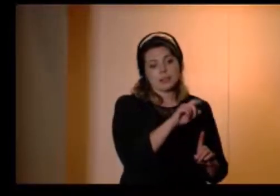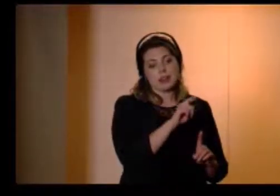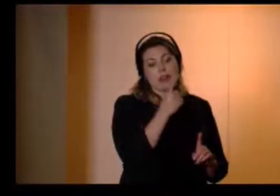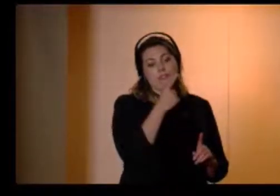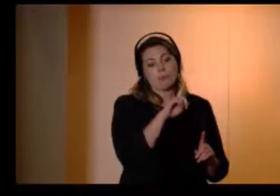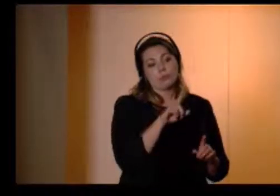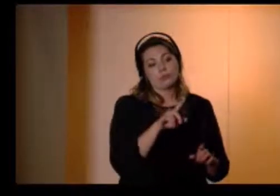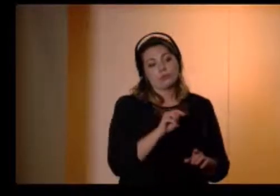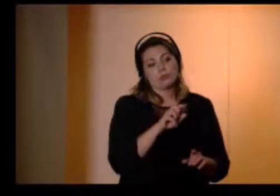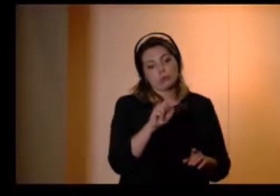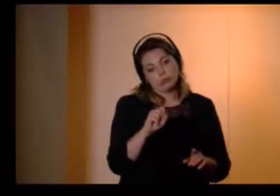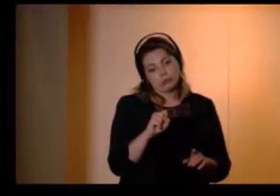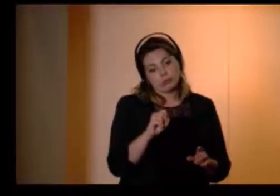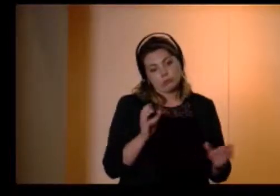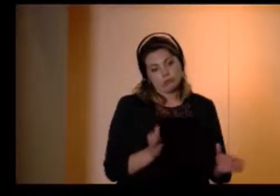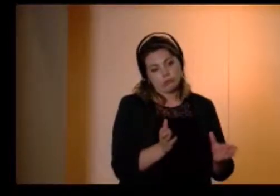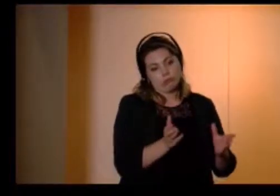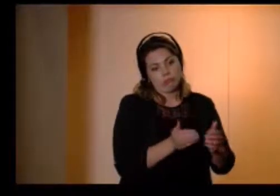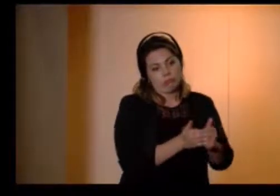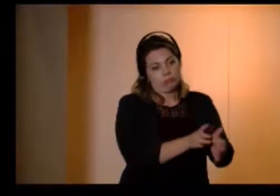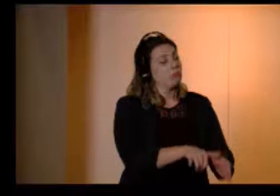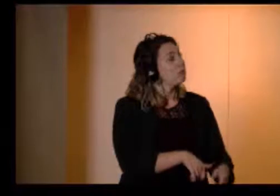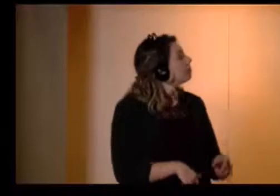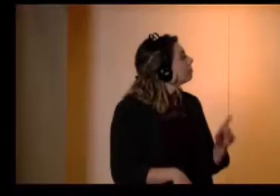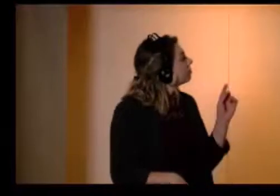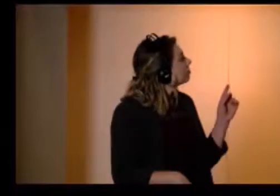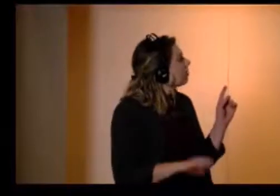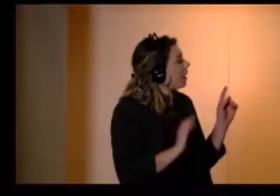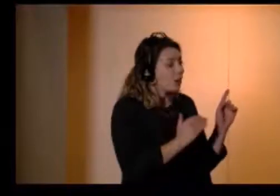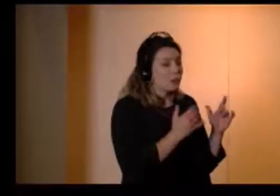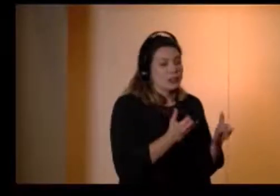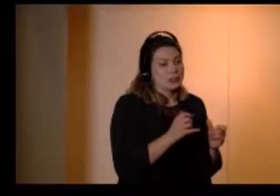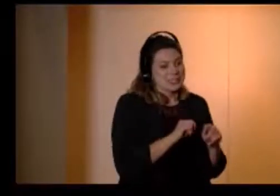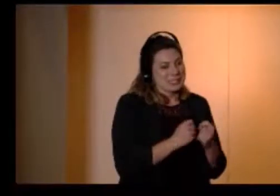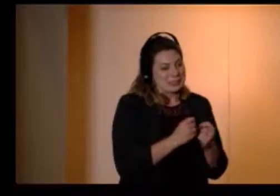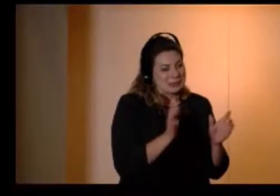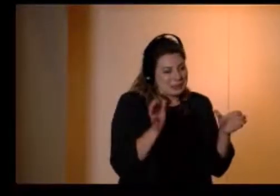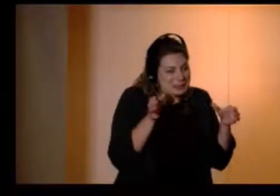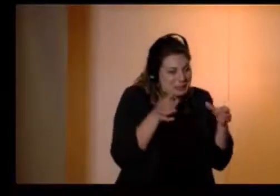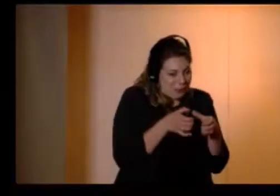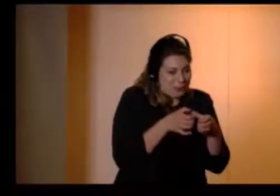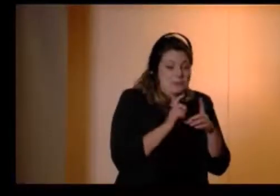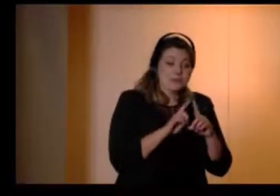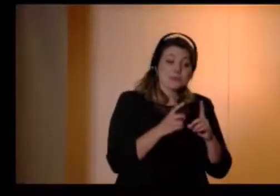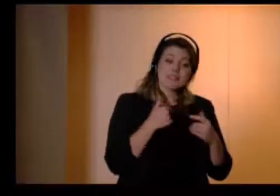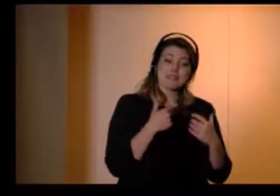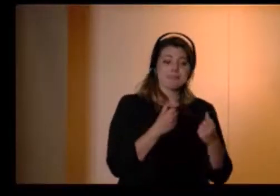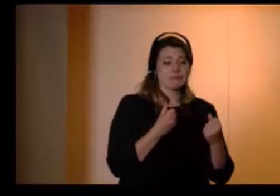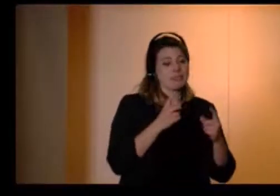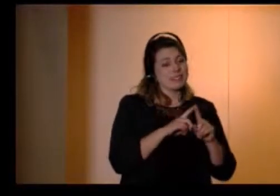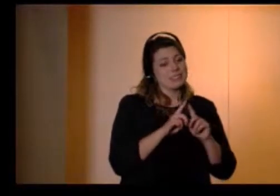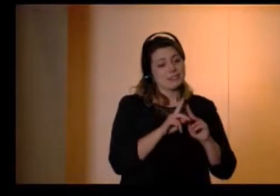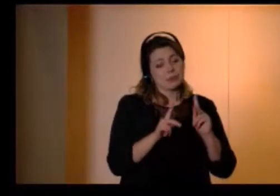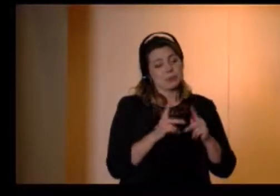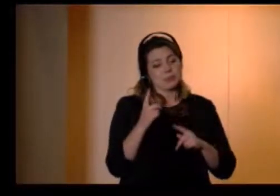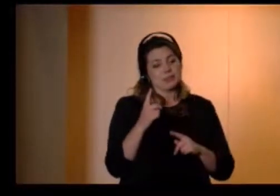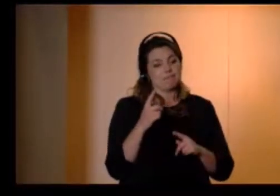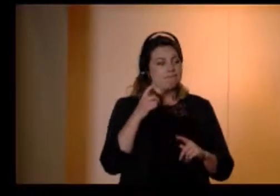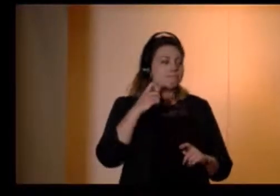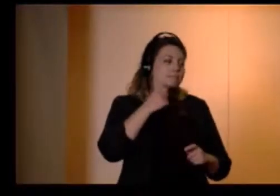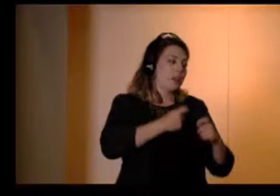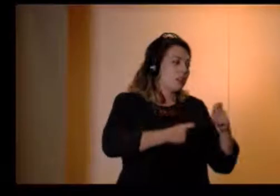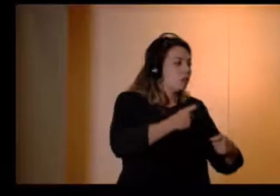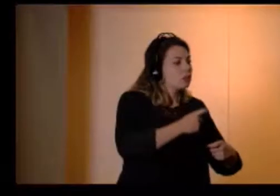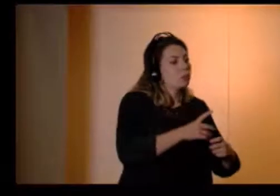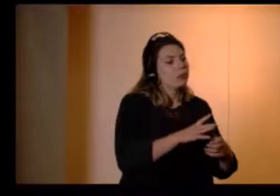just my quick acknowledgements. Our current team is very small, but we've had a lot of great contributors and